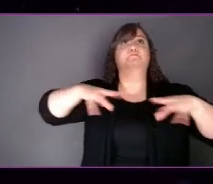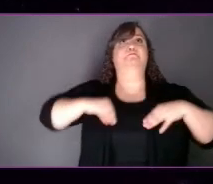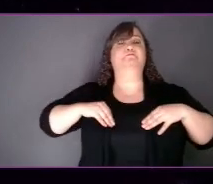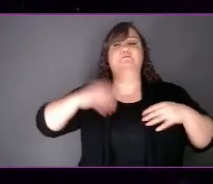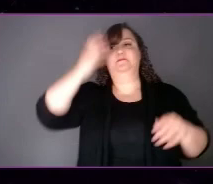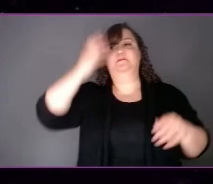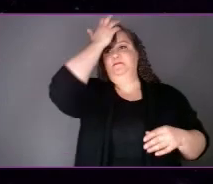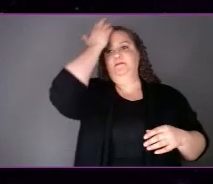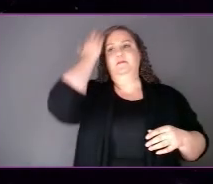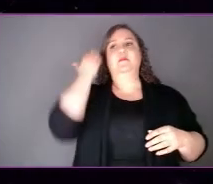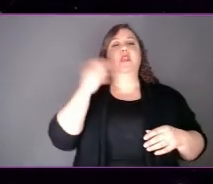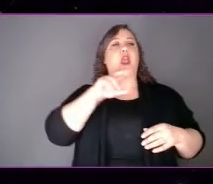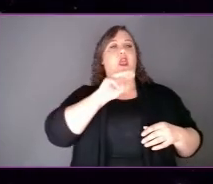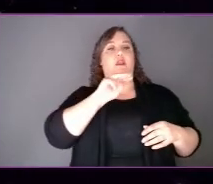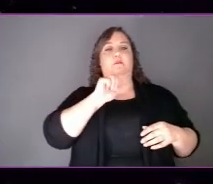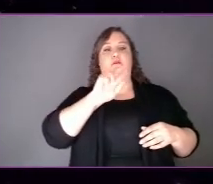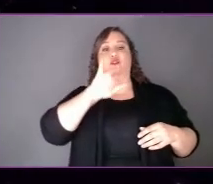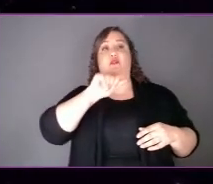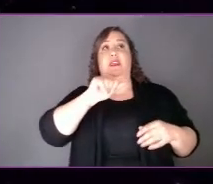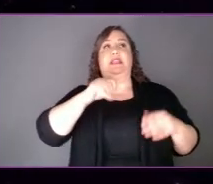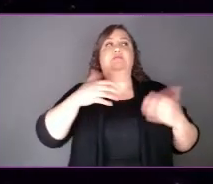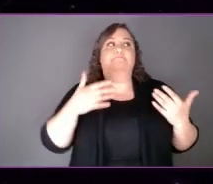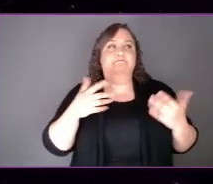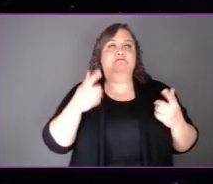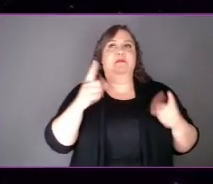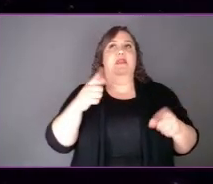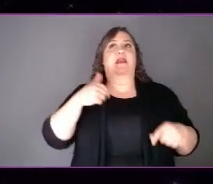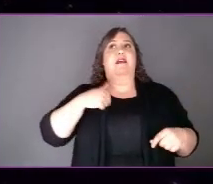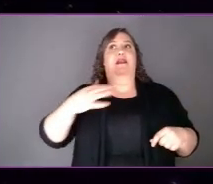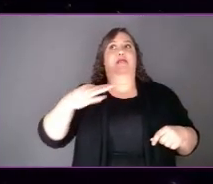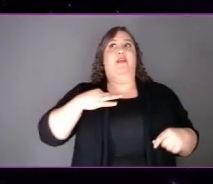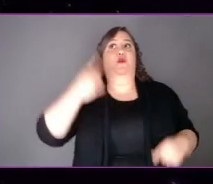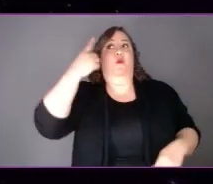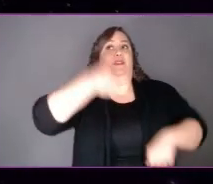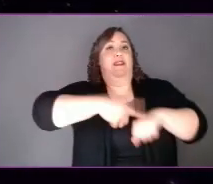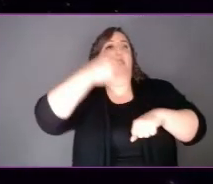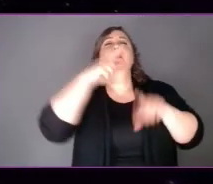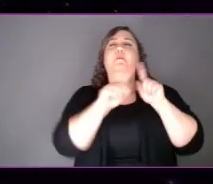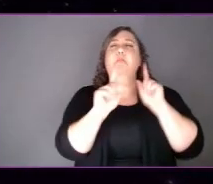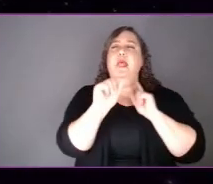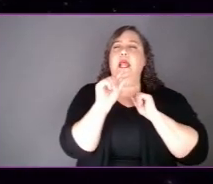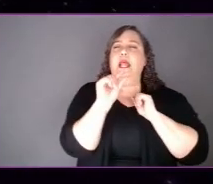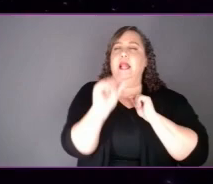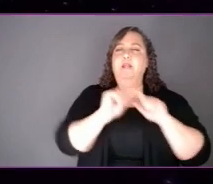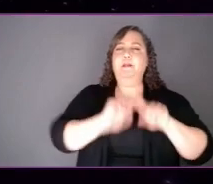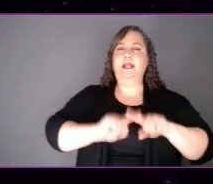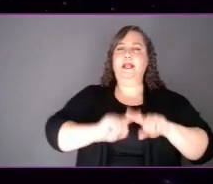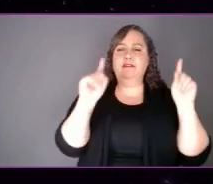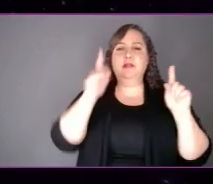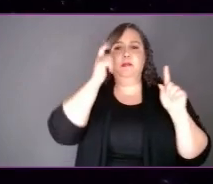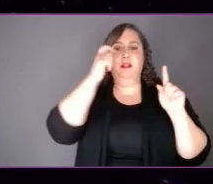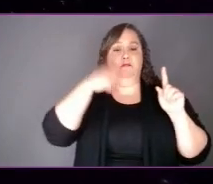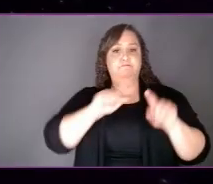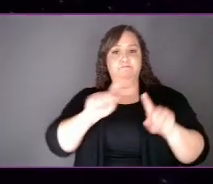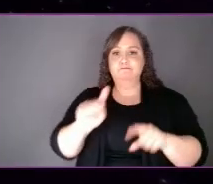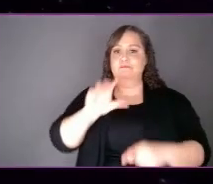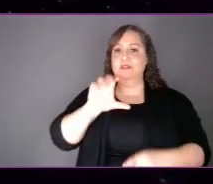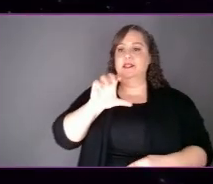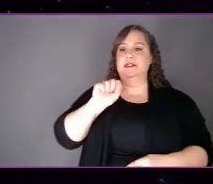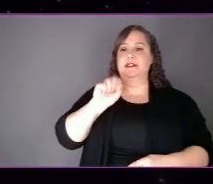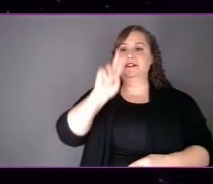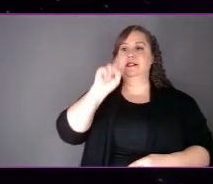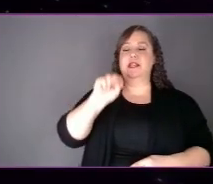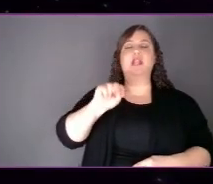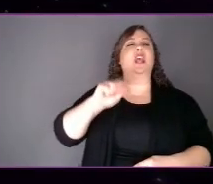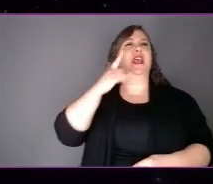I personally only applied once, but it was a little different because I attend CSUN, so Cal State Northridge, and there's a